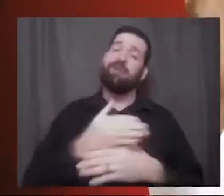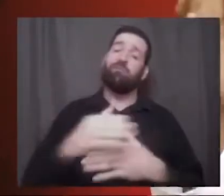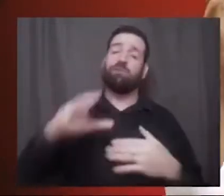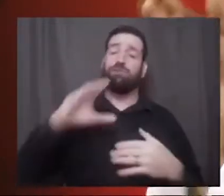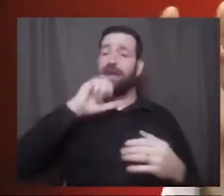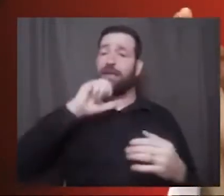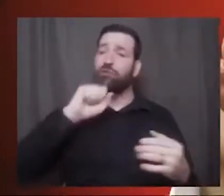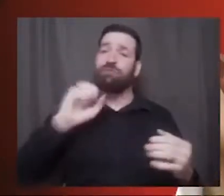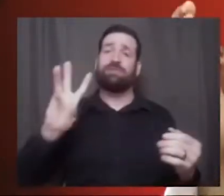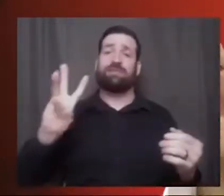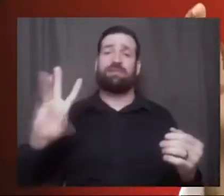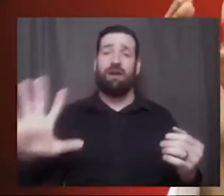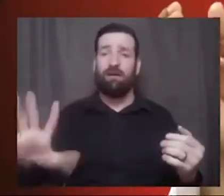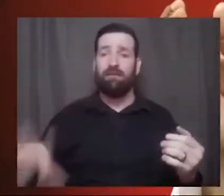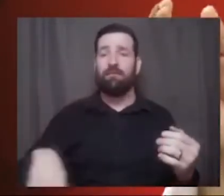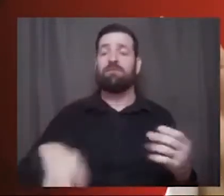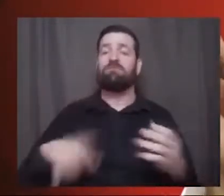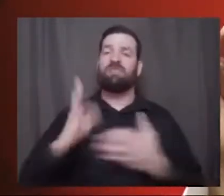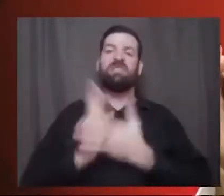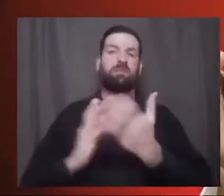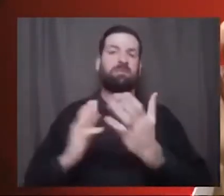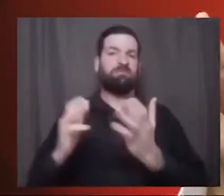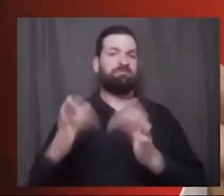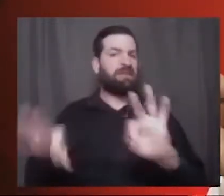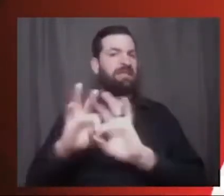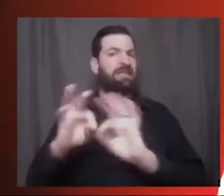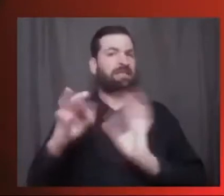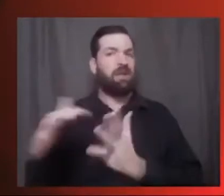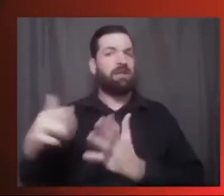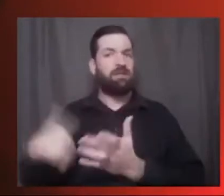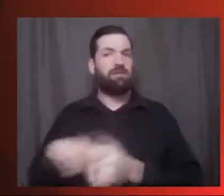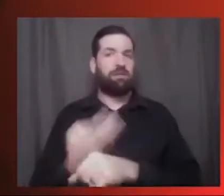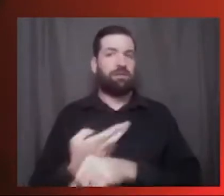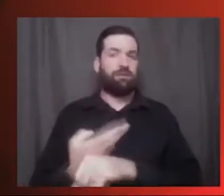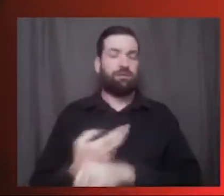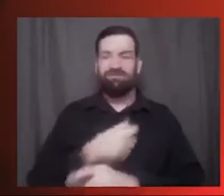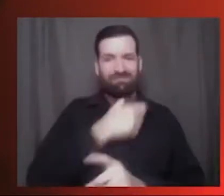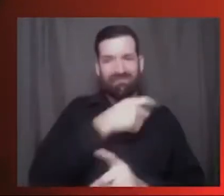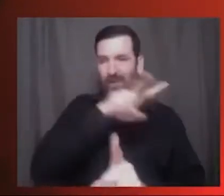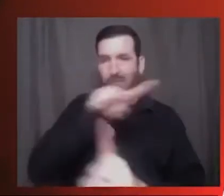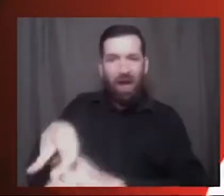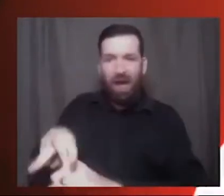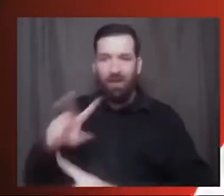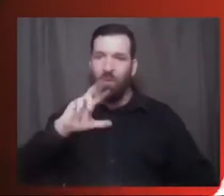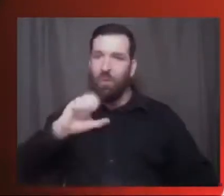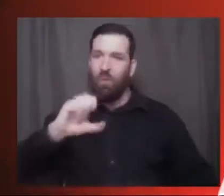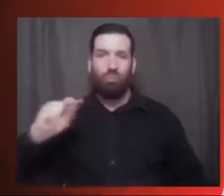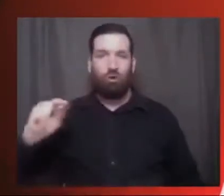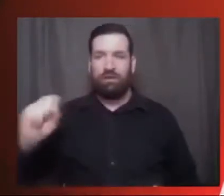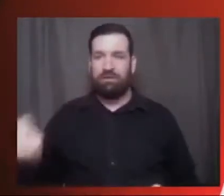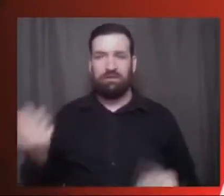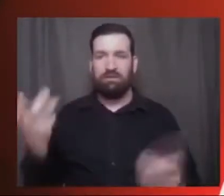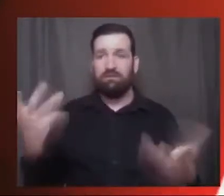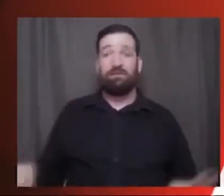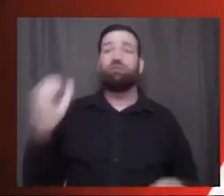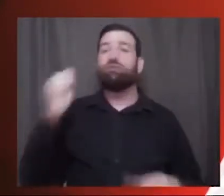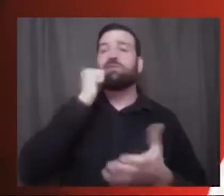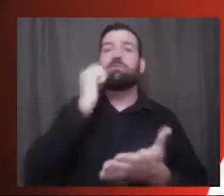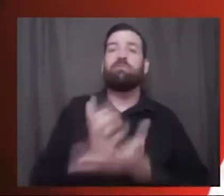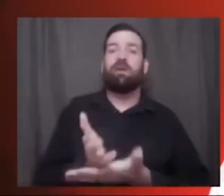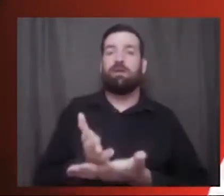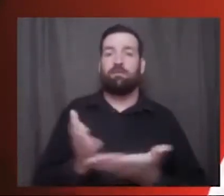the key studies that we quote often. So it doesn't apply to a 30-year-old who's gone through menopause, Right. So for that patient,